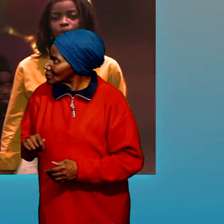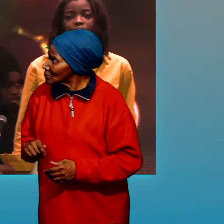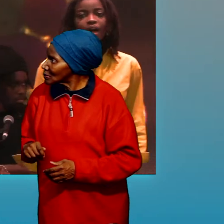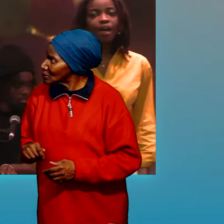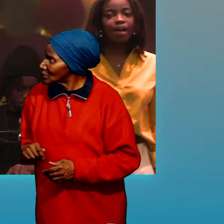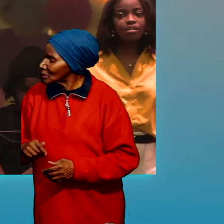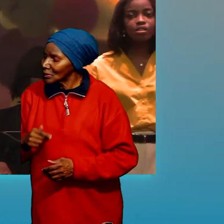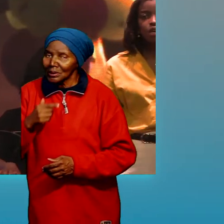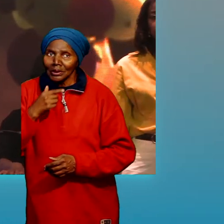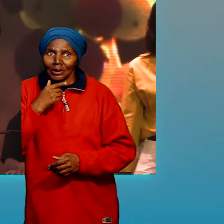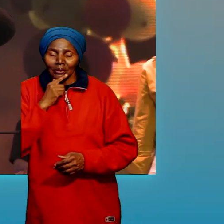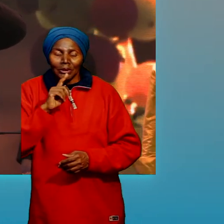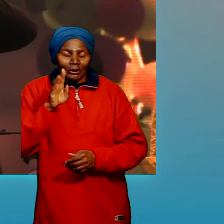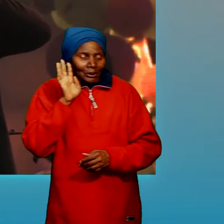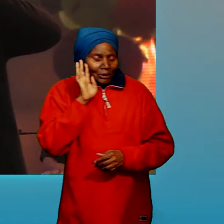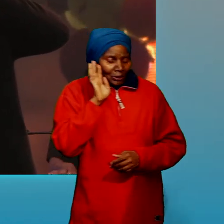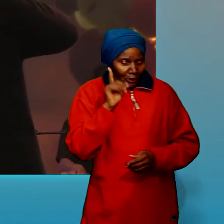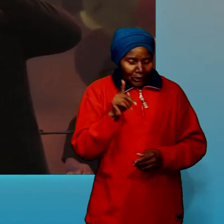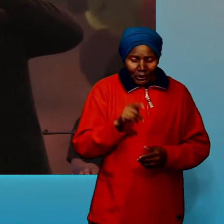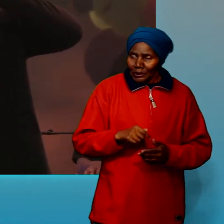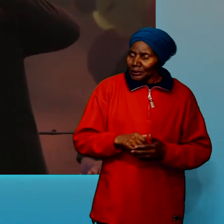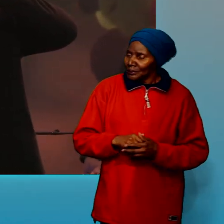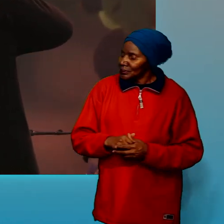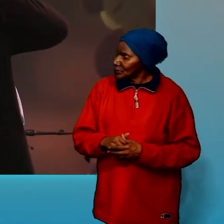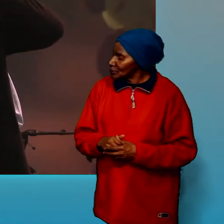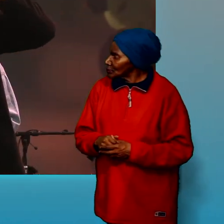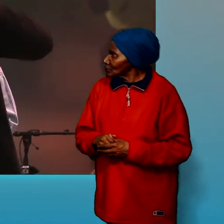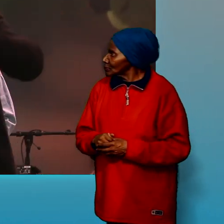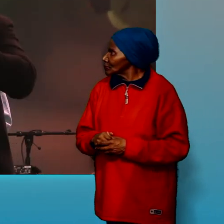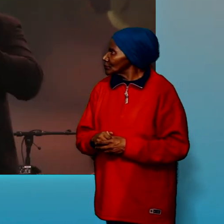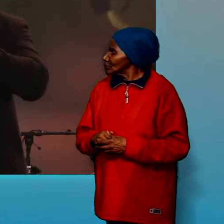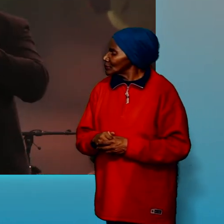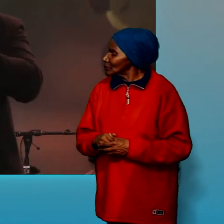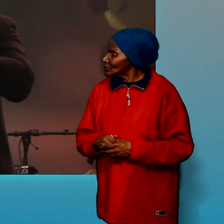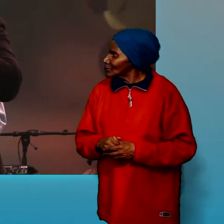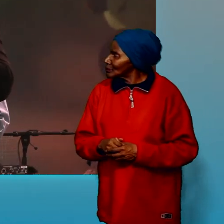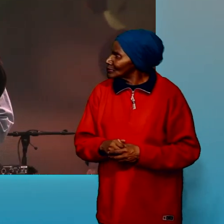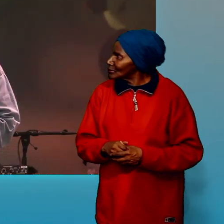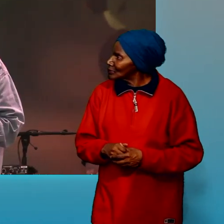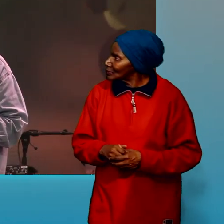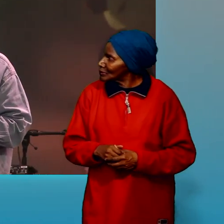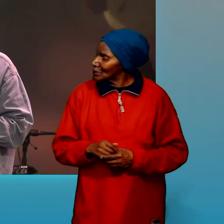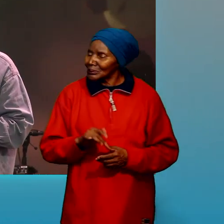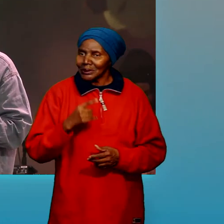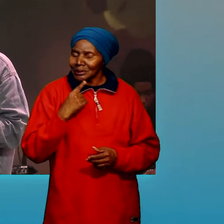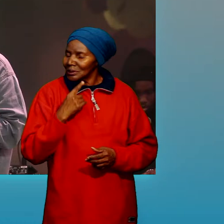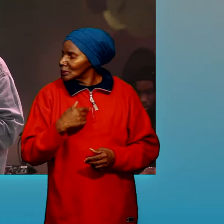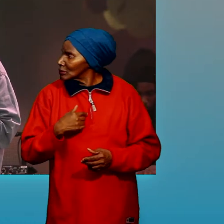Those who hear this call of discipleship are saying, no longer my way.